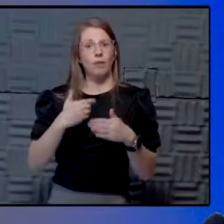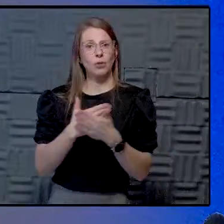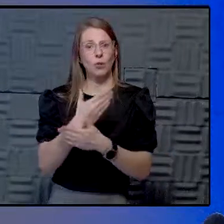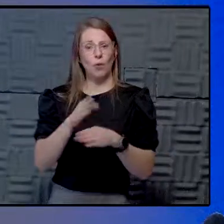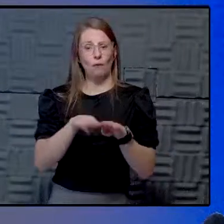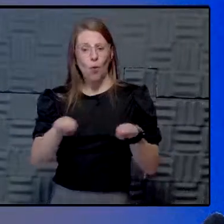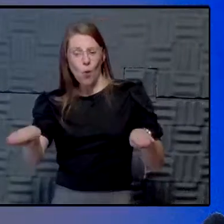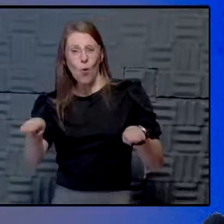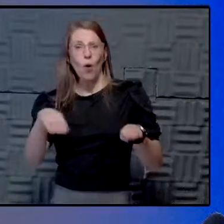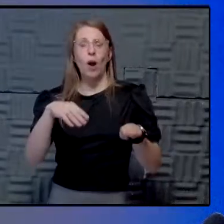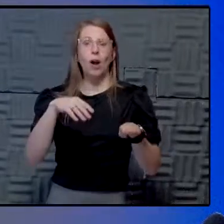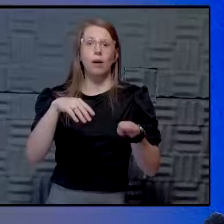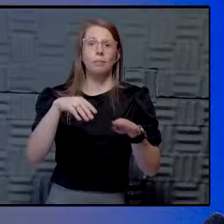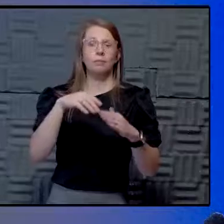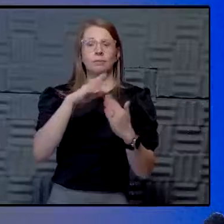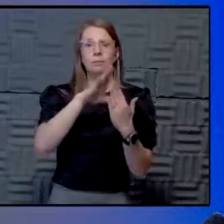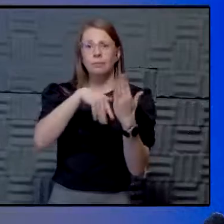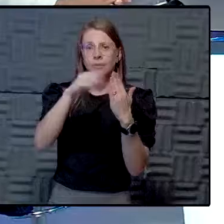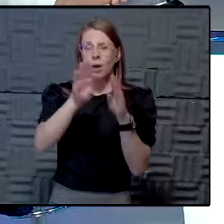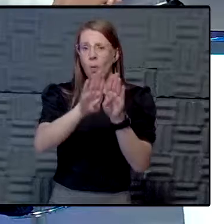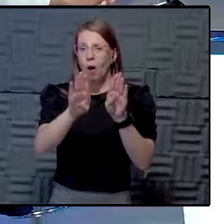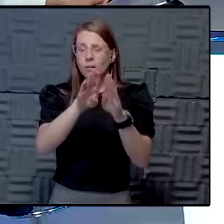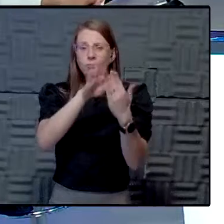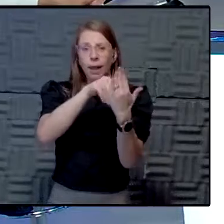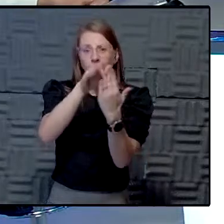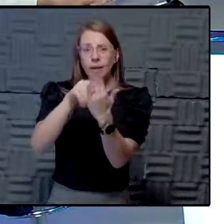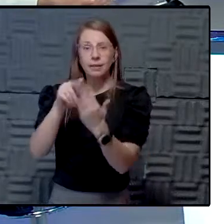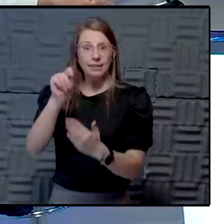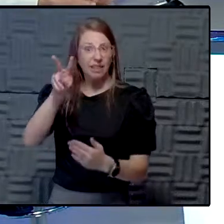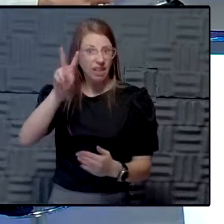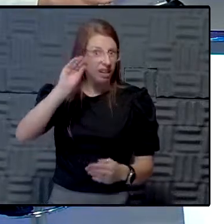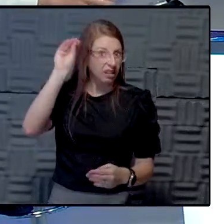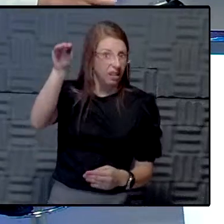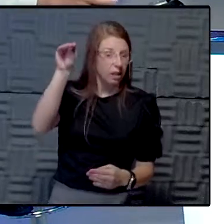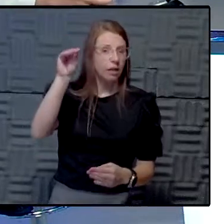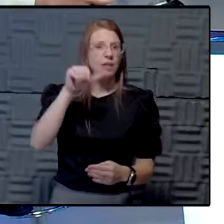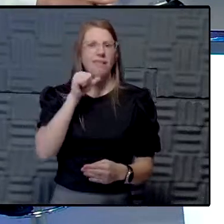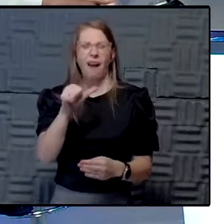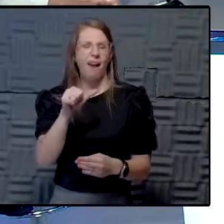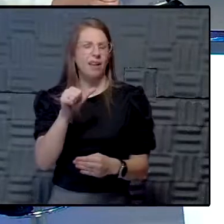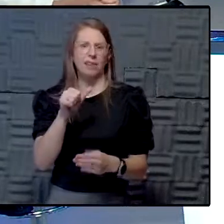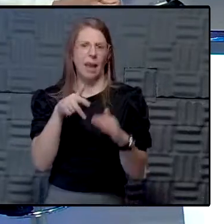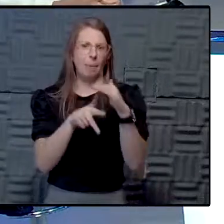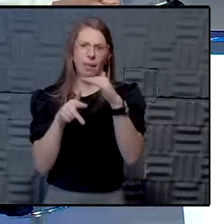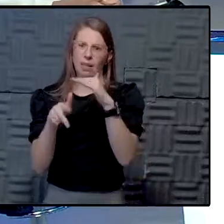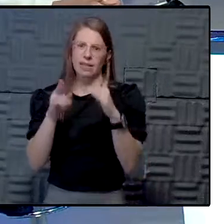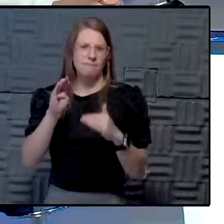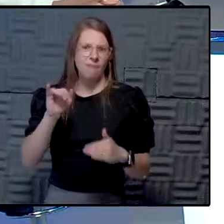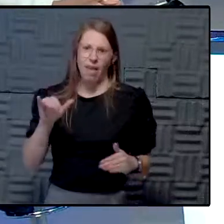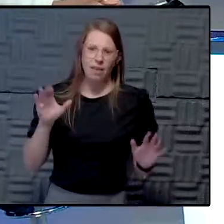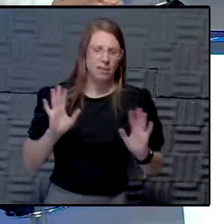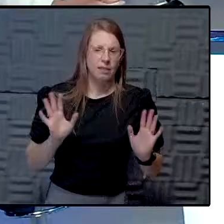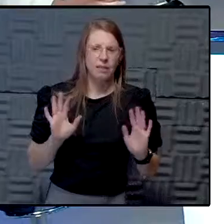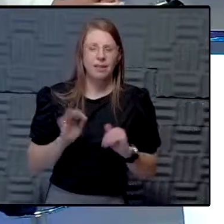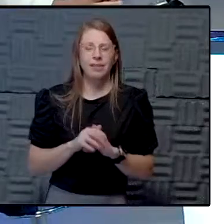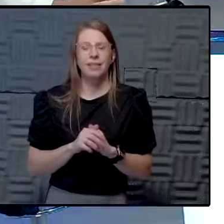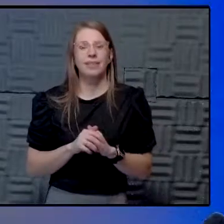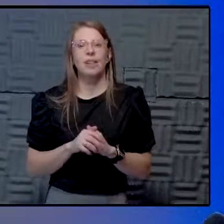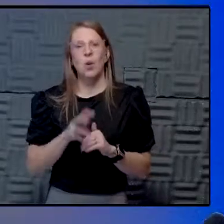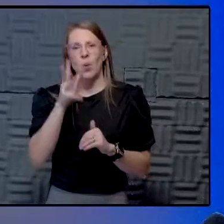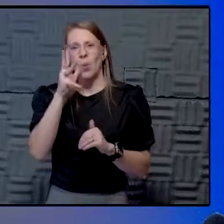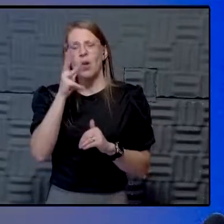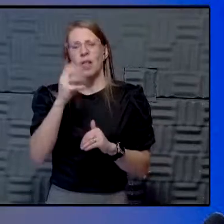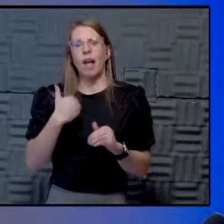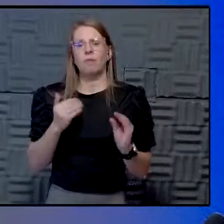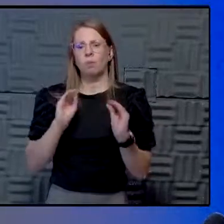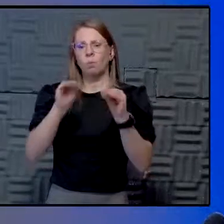come a long way. Yeah, and are there TVs? Well, not in the ambulance bay. Okay. All right. I had to make sure. But we will have